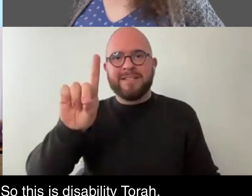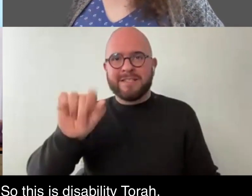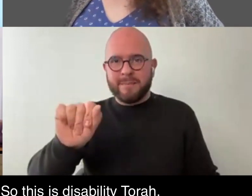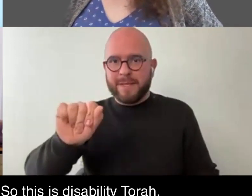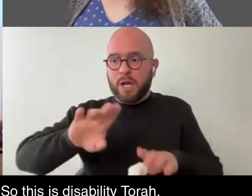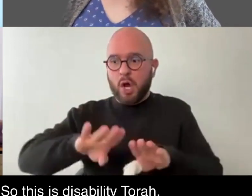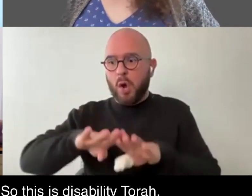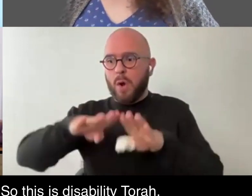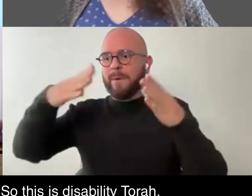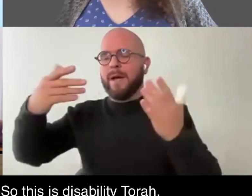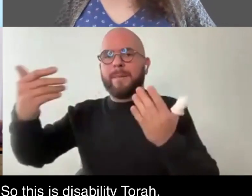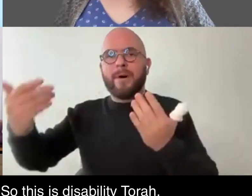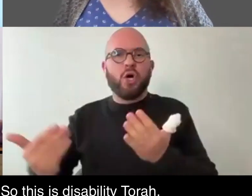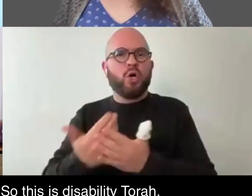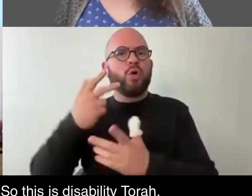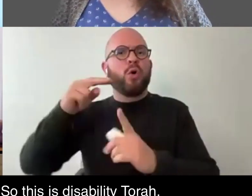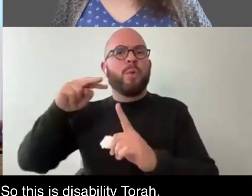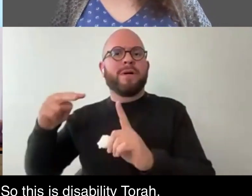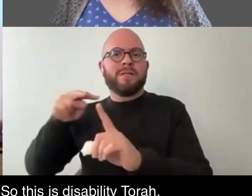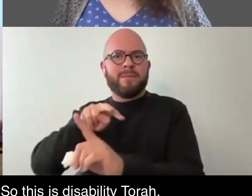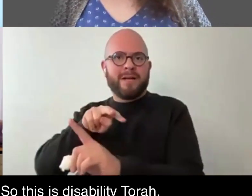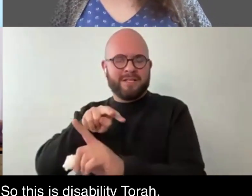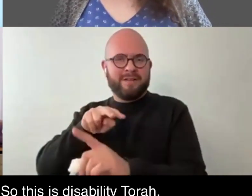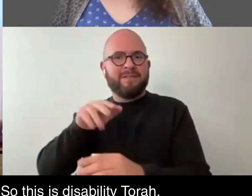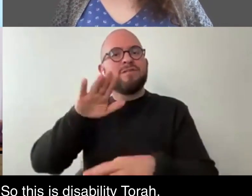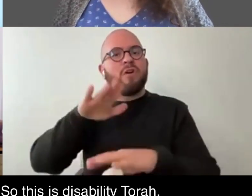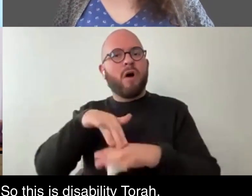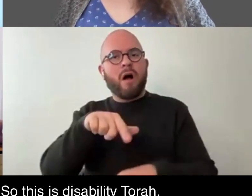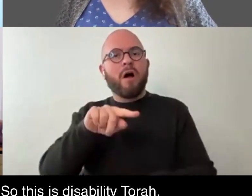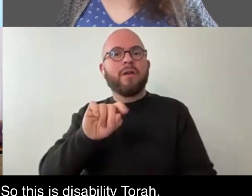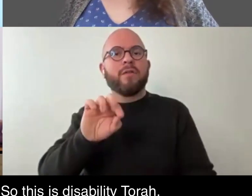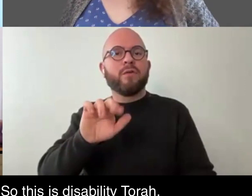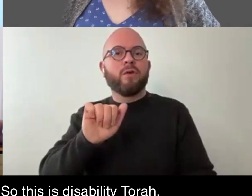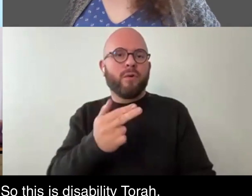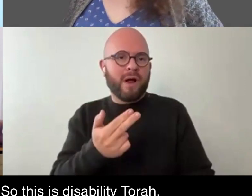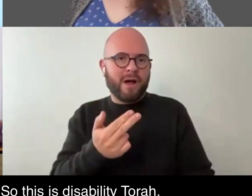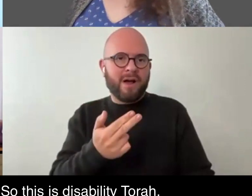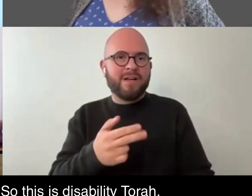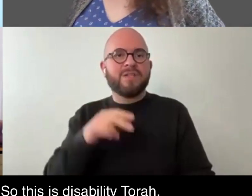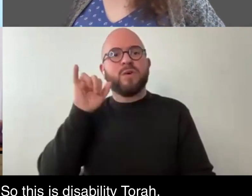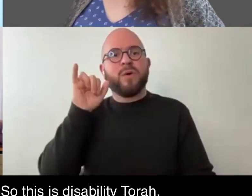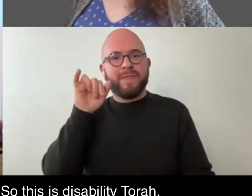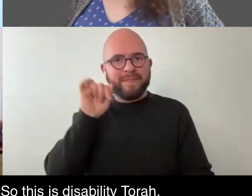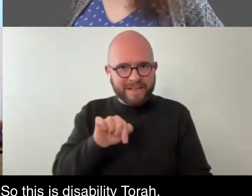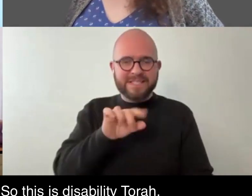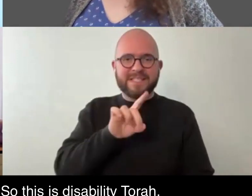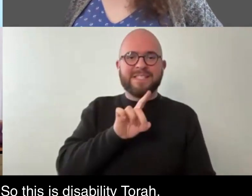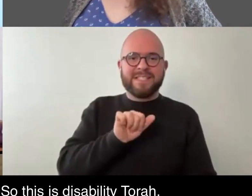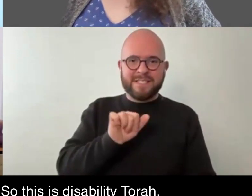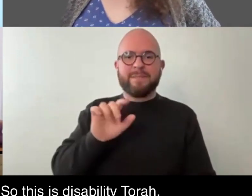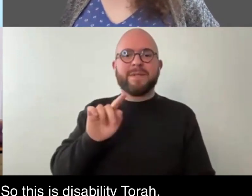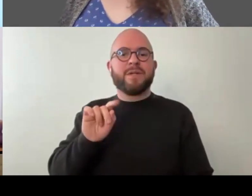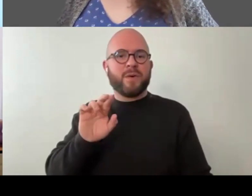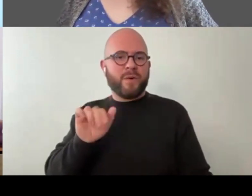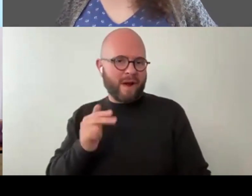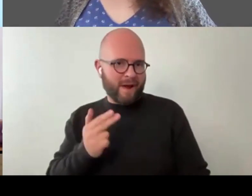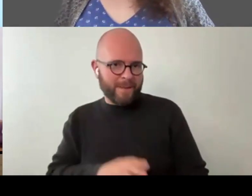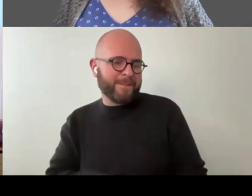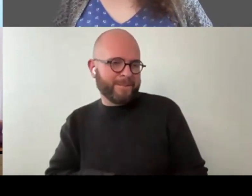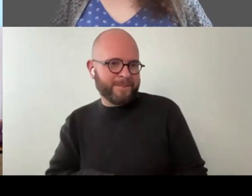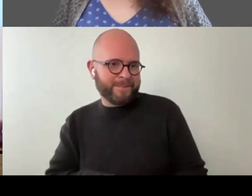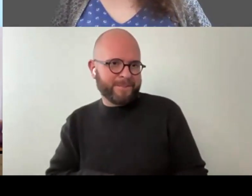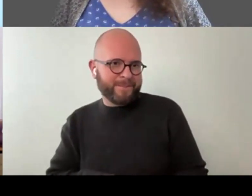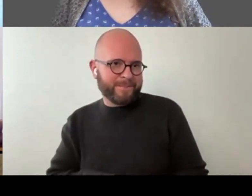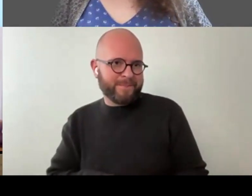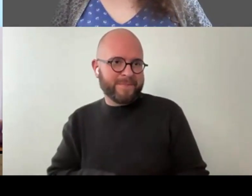new perspectives on Torah? So this is disability Torah. it is disability Torah. And it's also